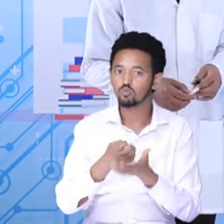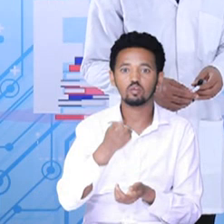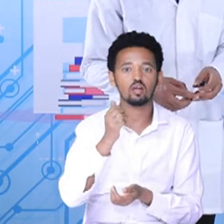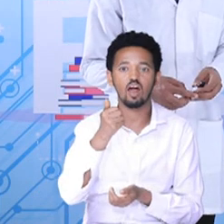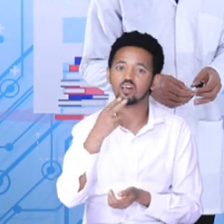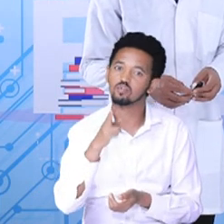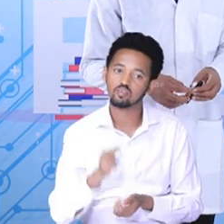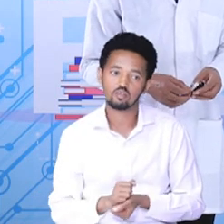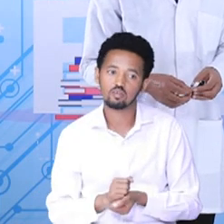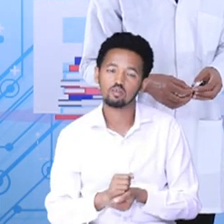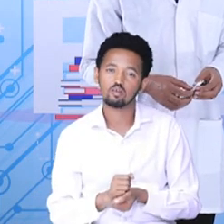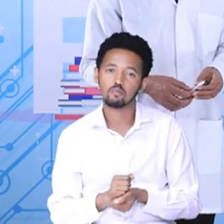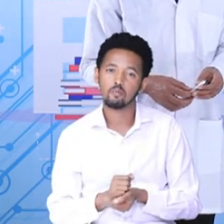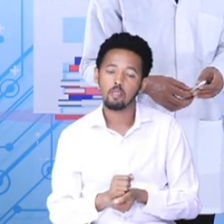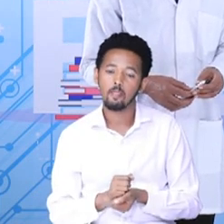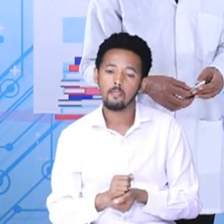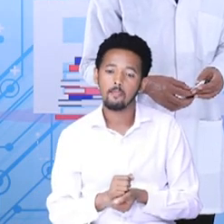activity.